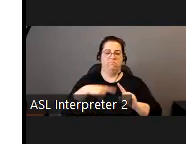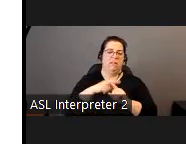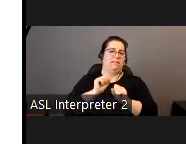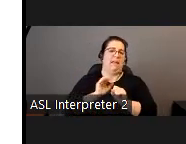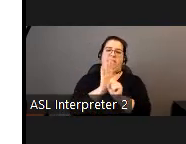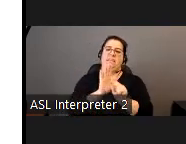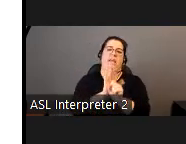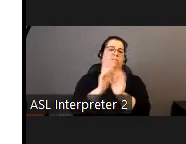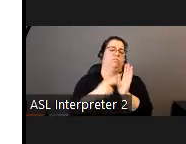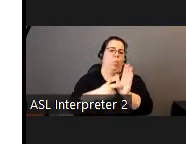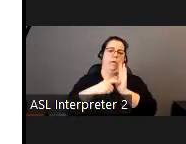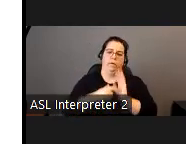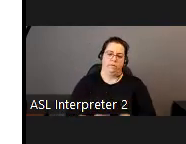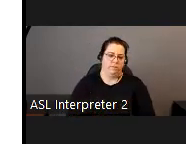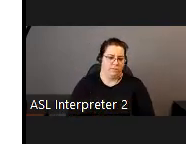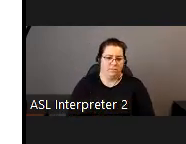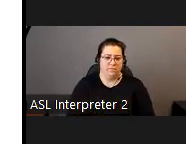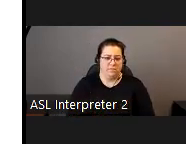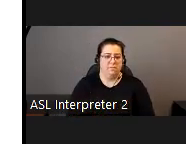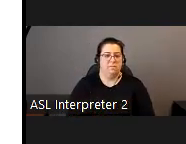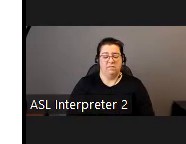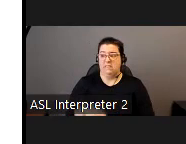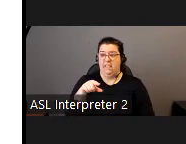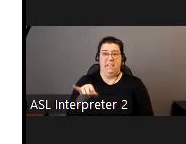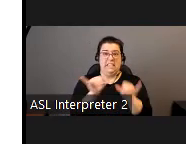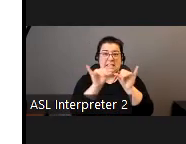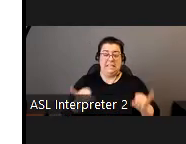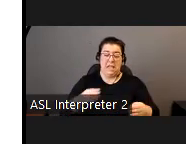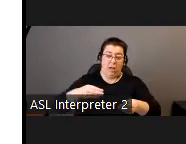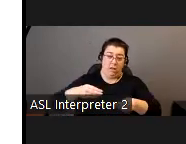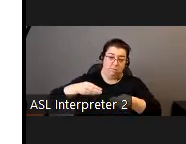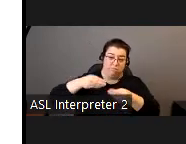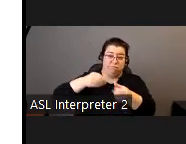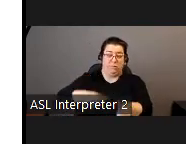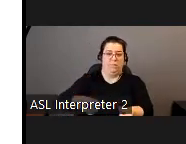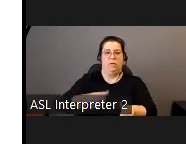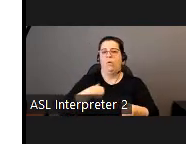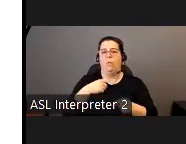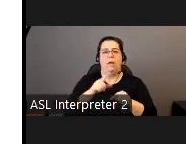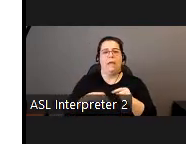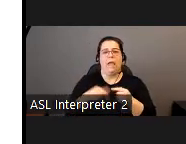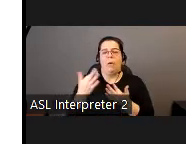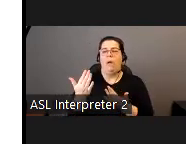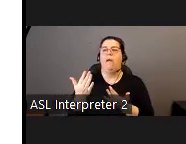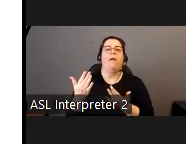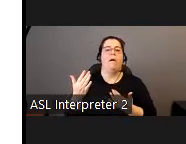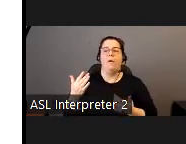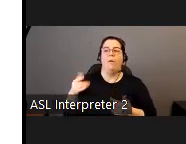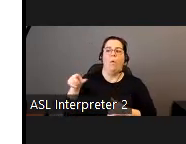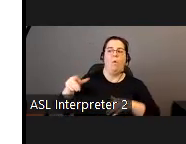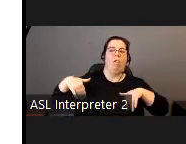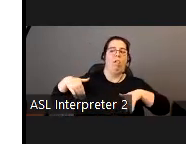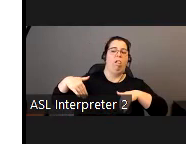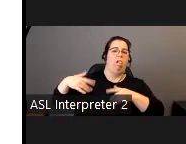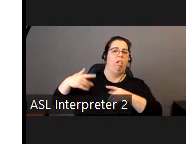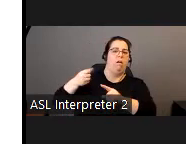we're in is the most expensive system possible. We cannot be waiting for after the fact of violence to act. And,